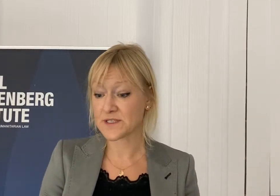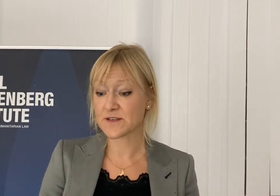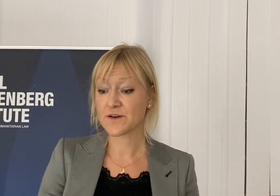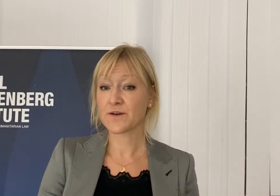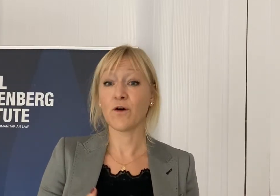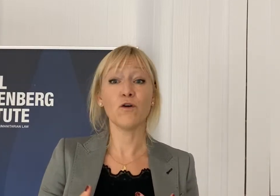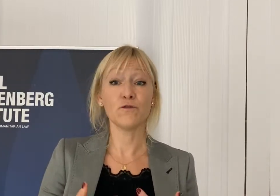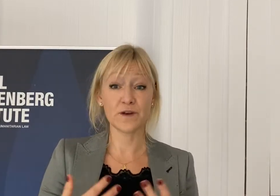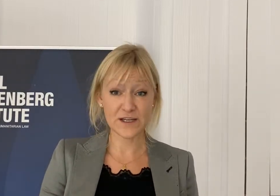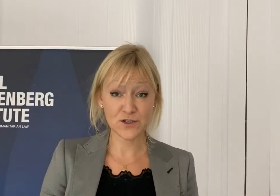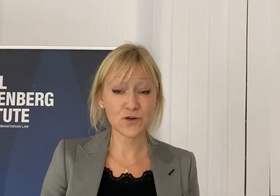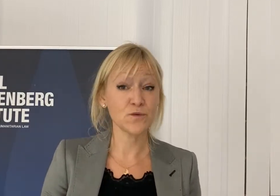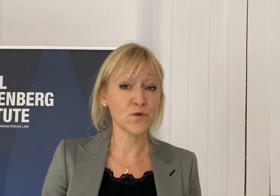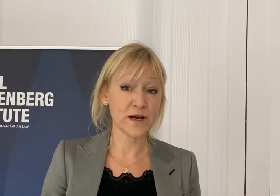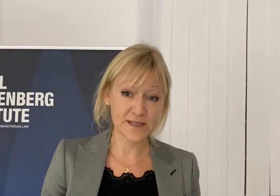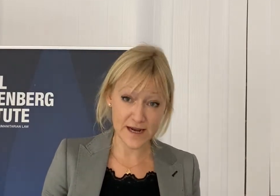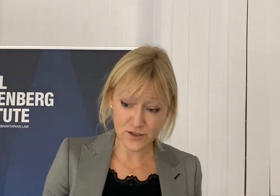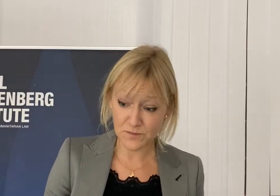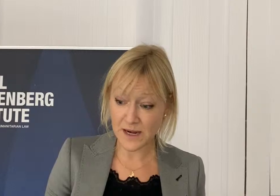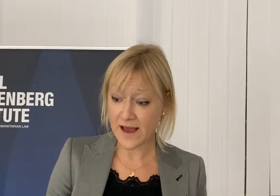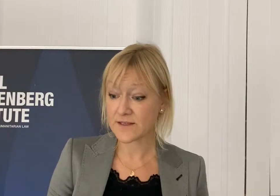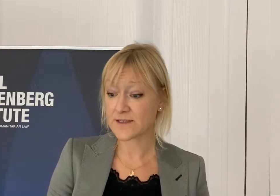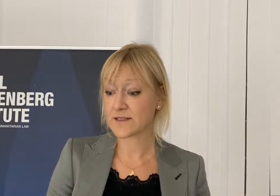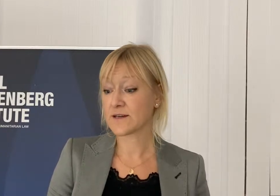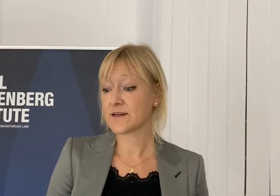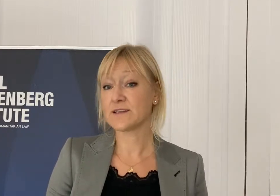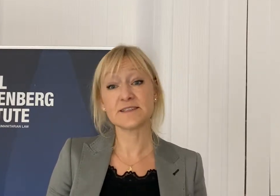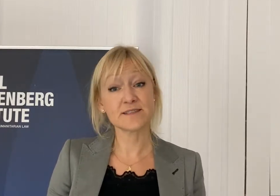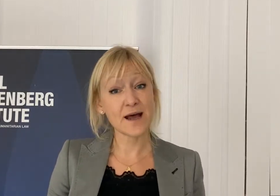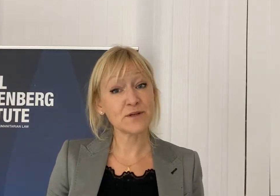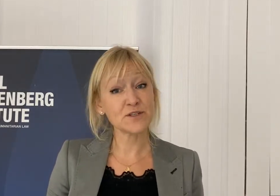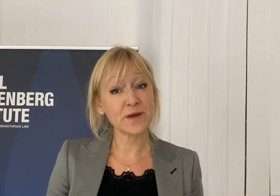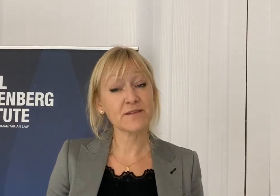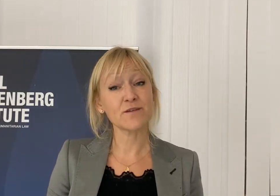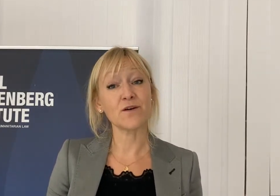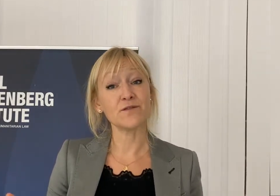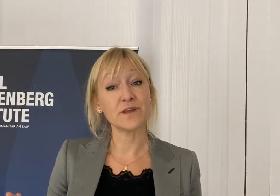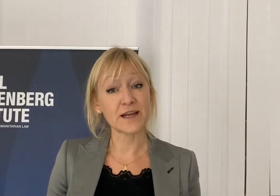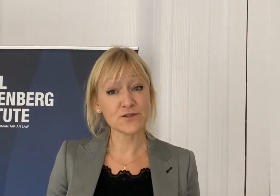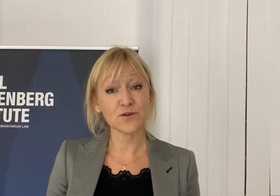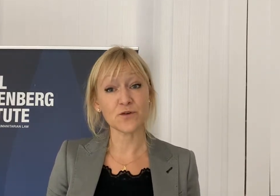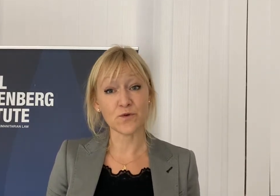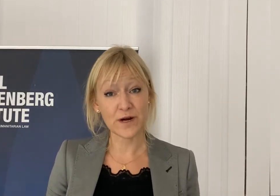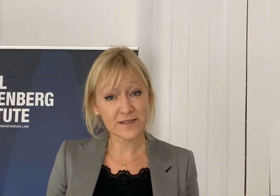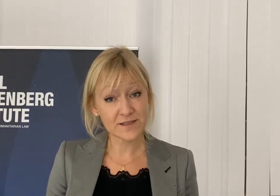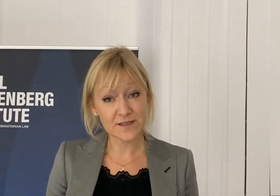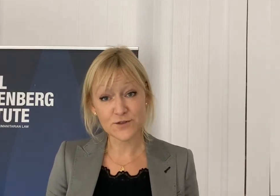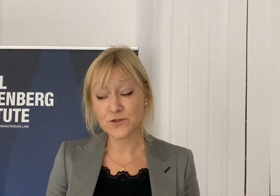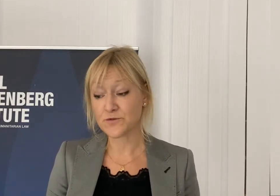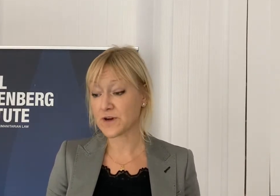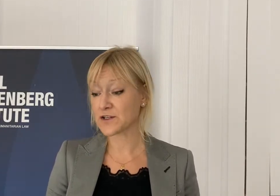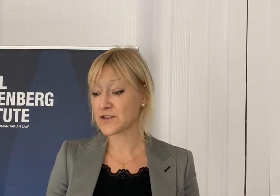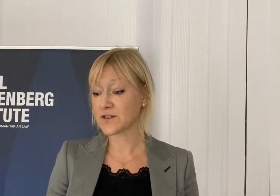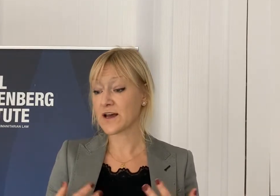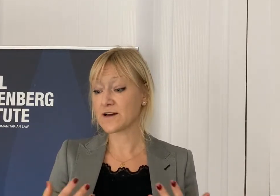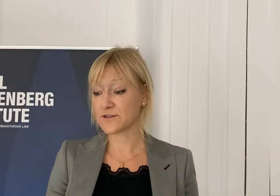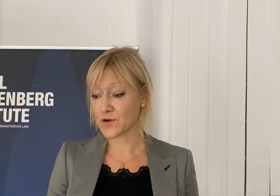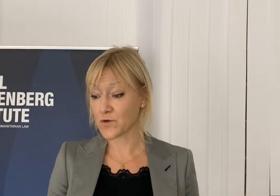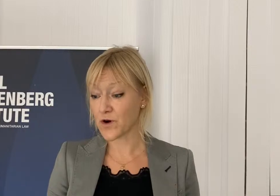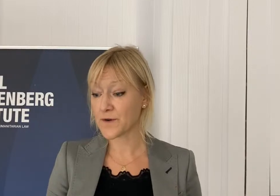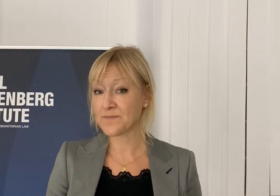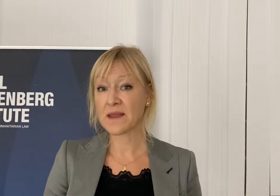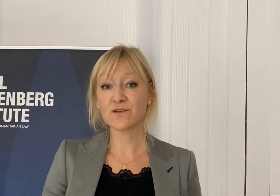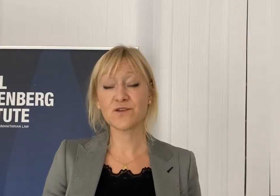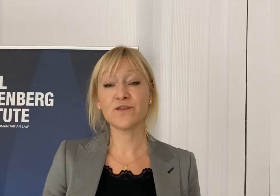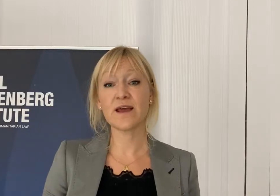rights systems, of national human rights action plans, the establishment of the national human rights institution function, and